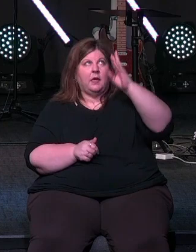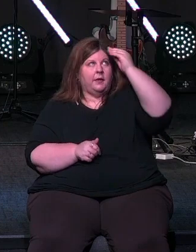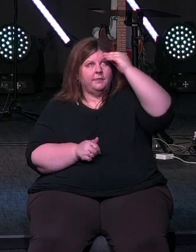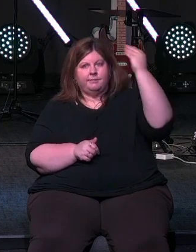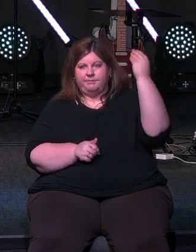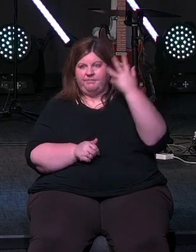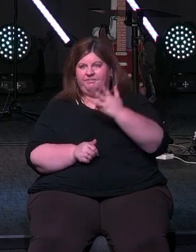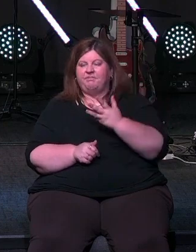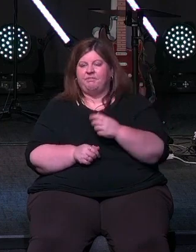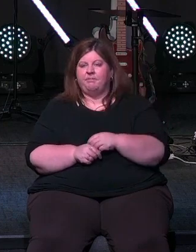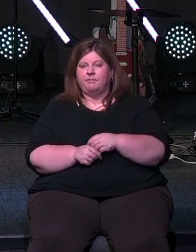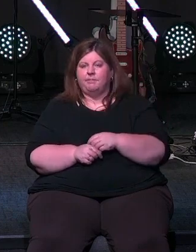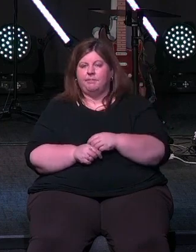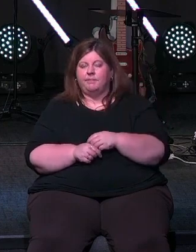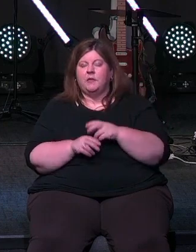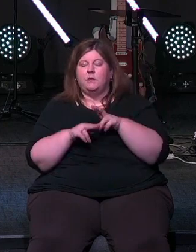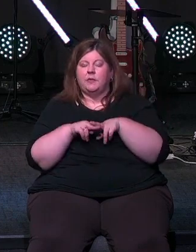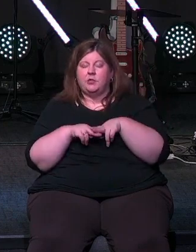When I just sit,